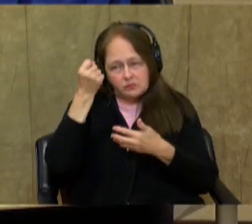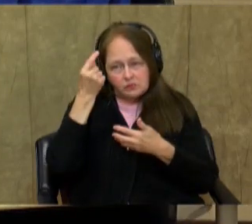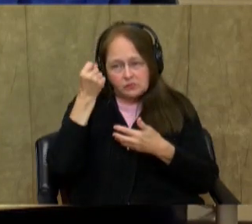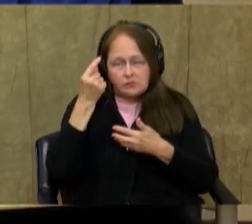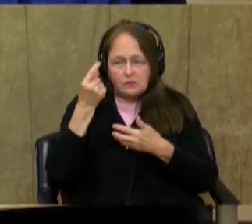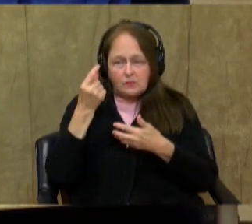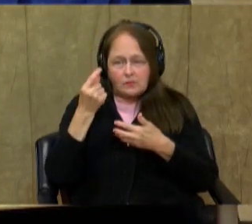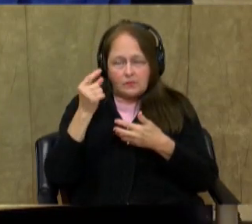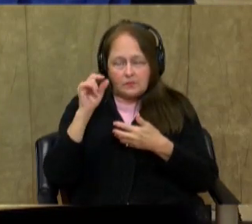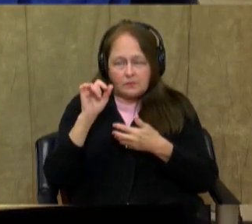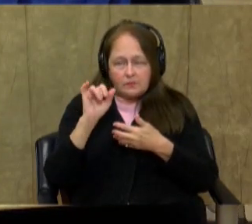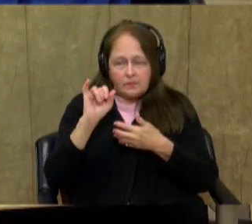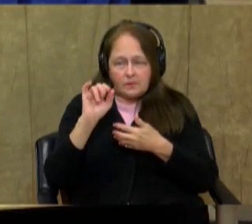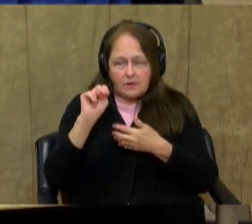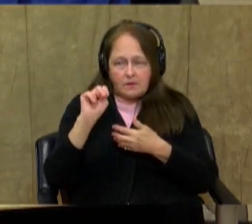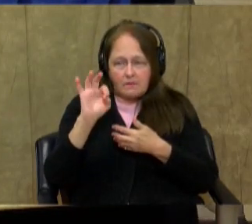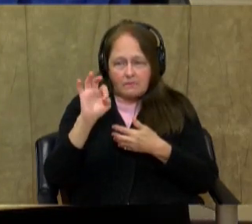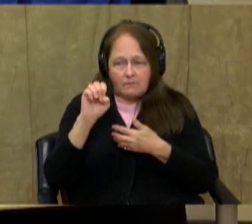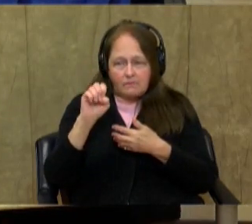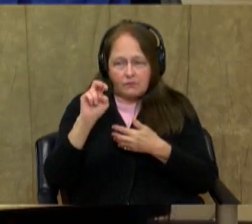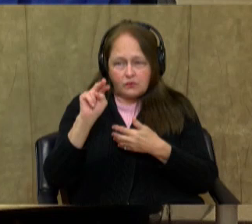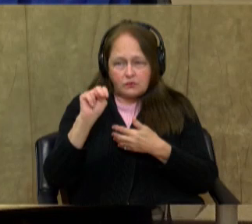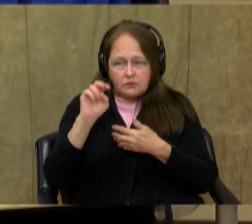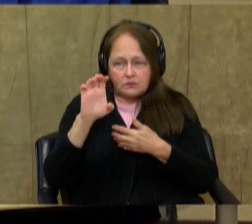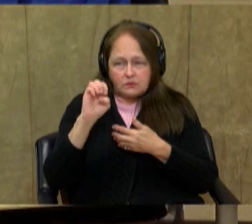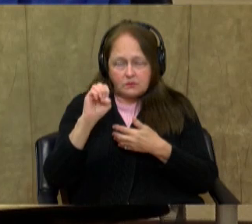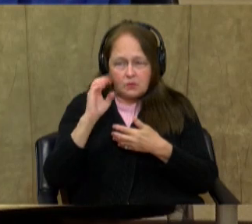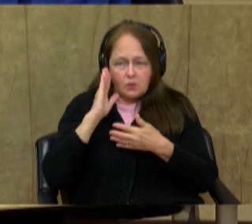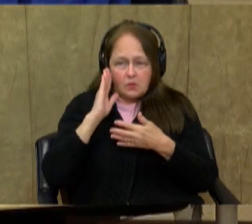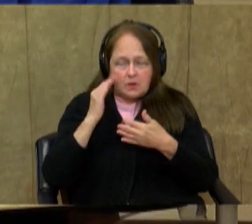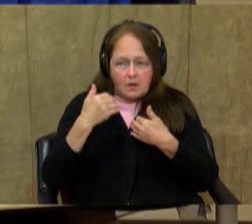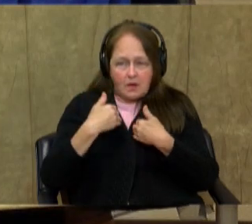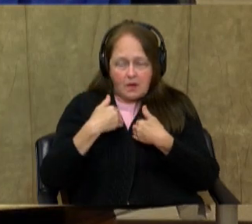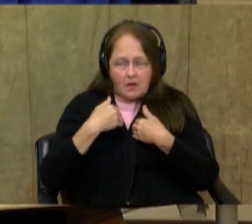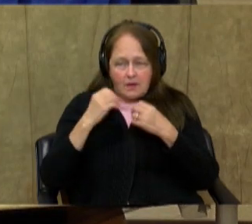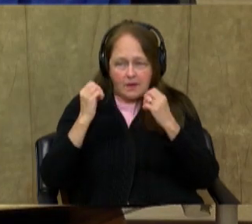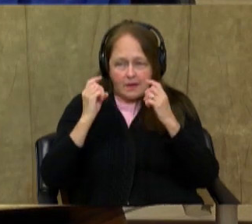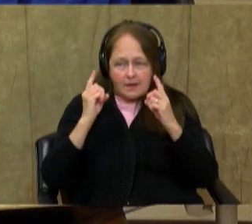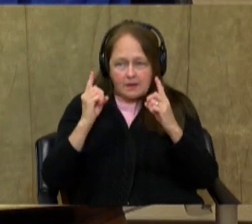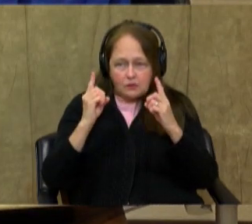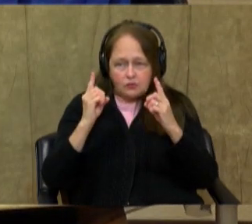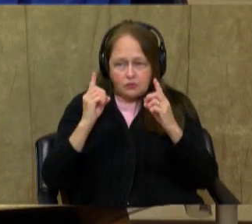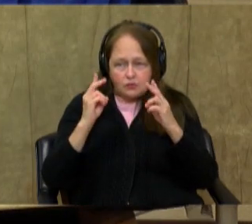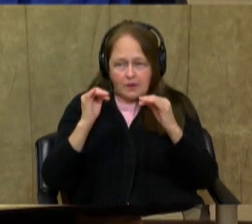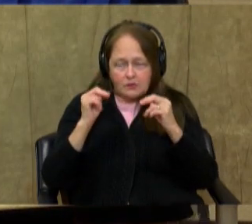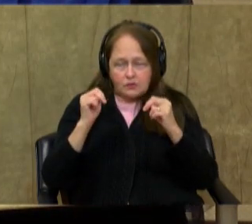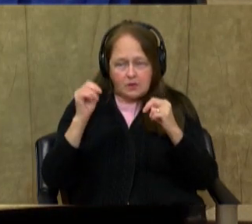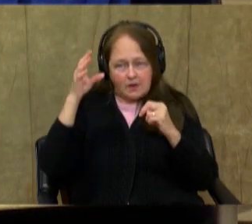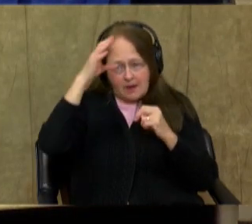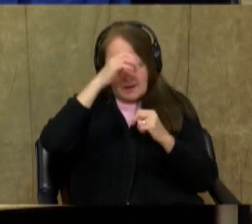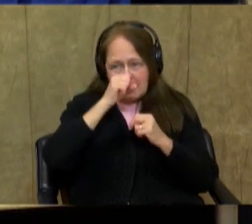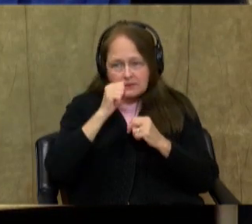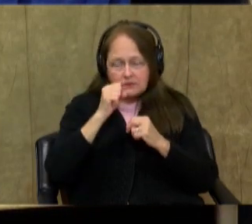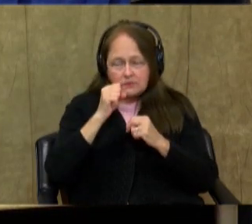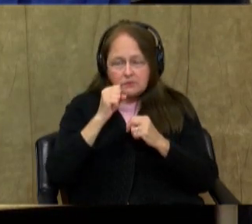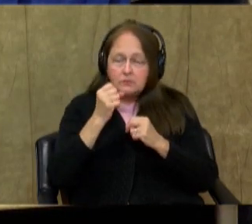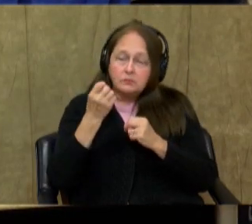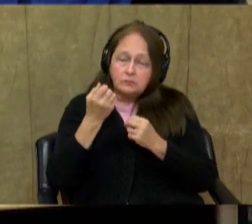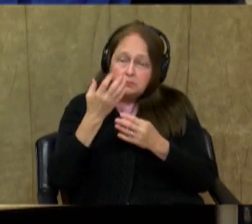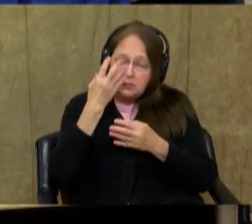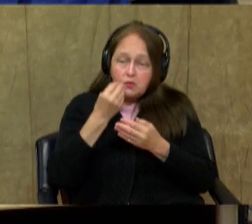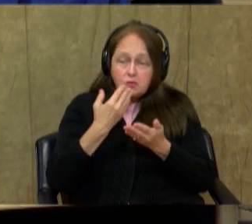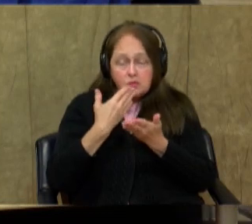make inferences. Well, when we make an inference, we take an educated guess. Now, that sounds pretty